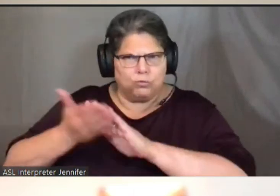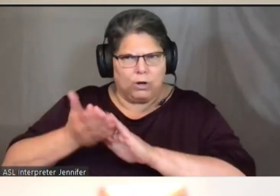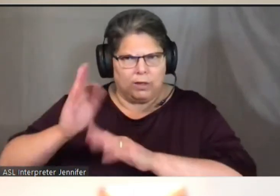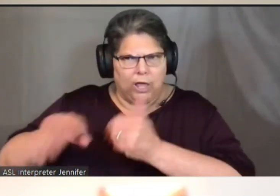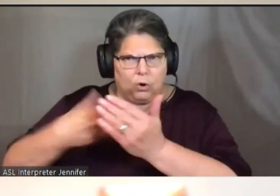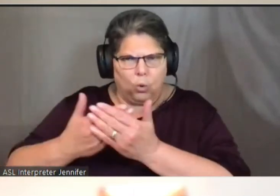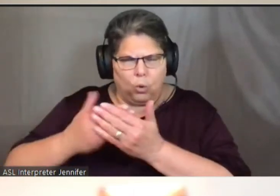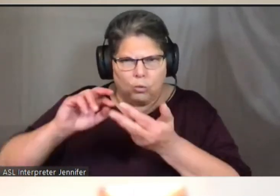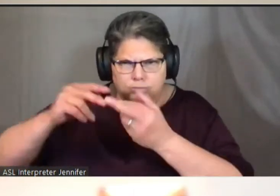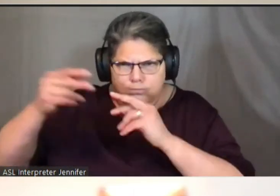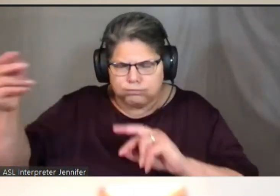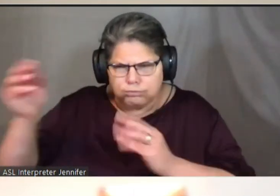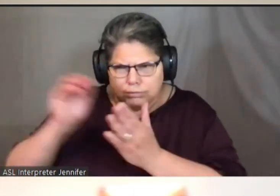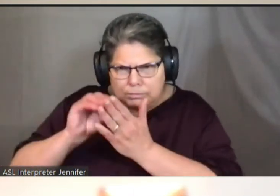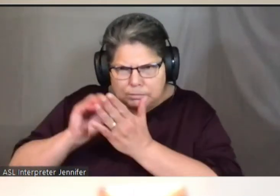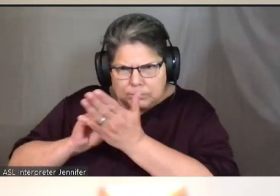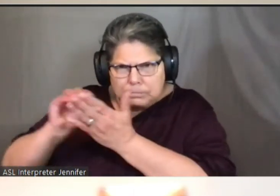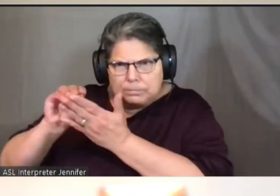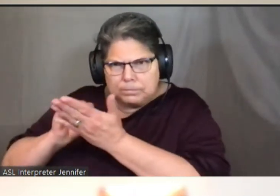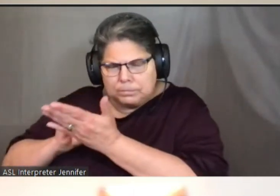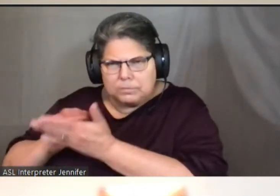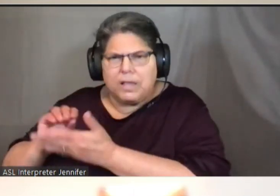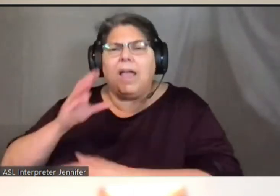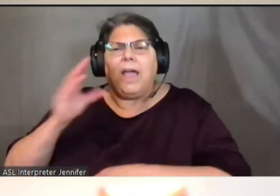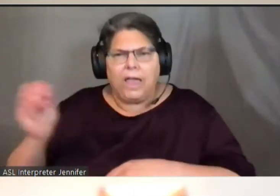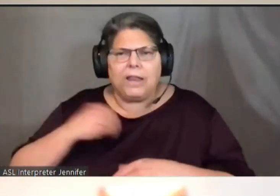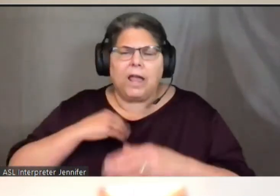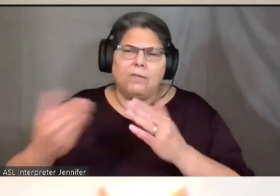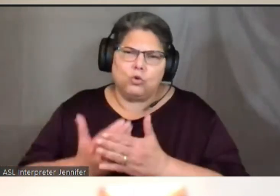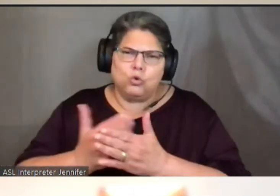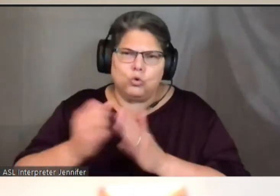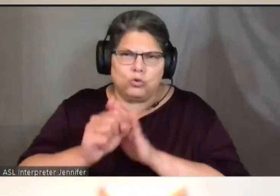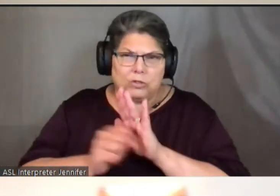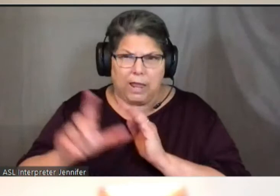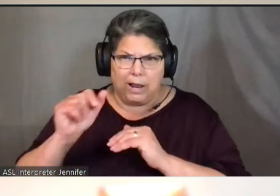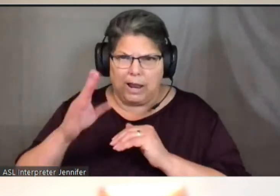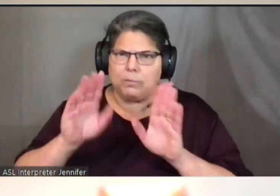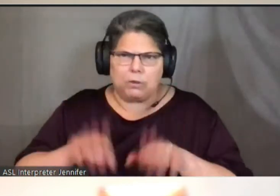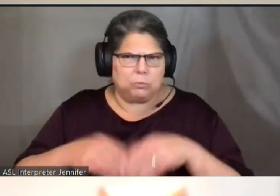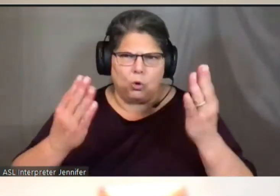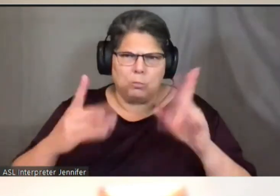the Perkin-Elmer lab, which is the new state lab that's been up for several months.